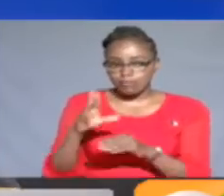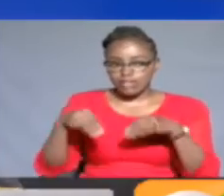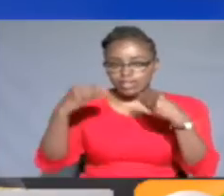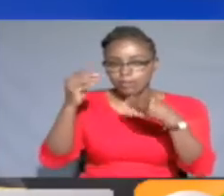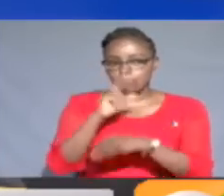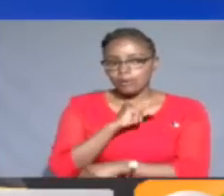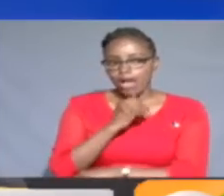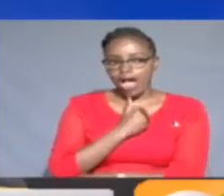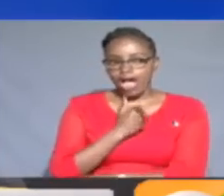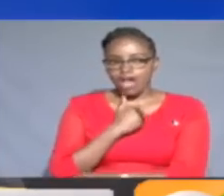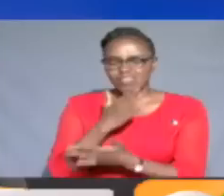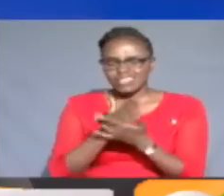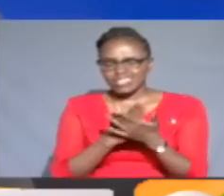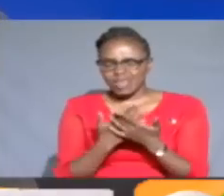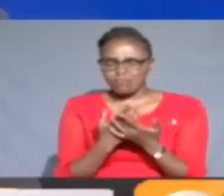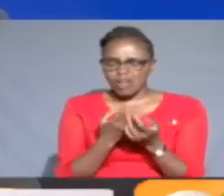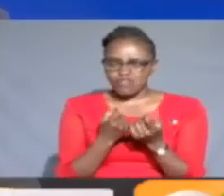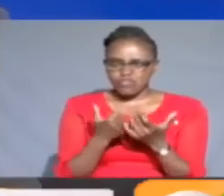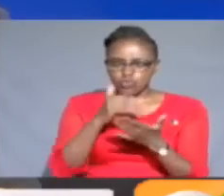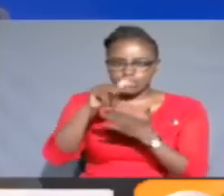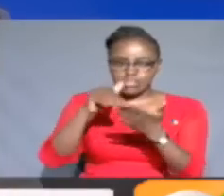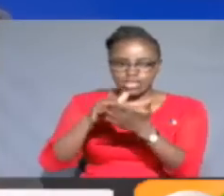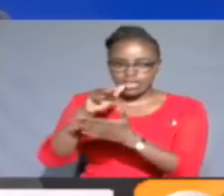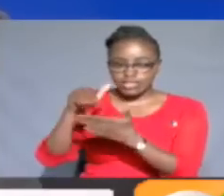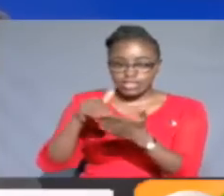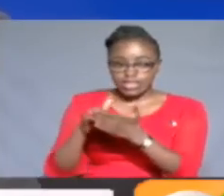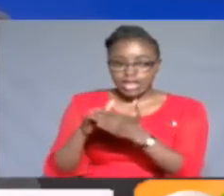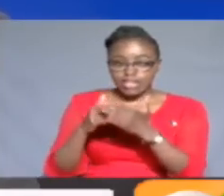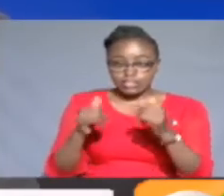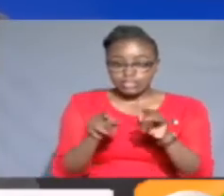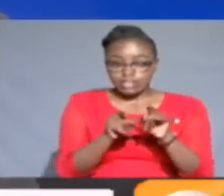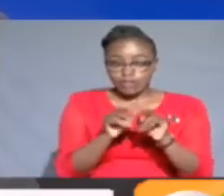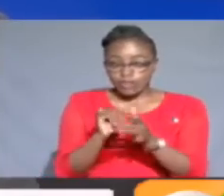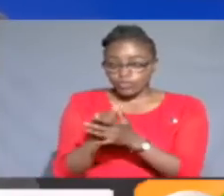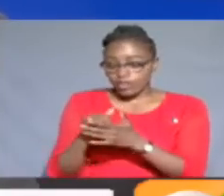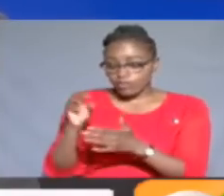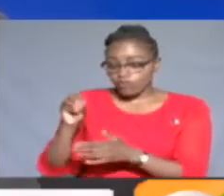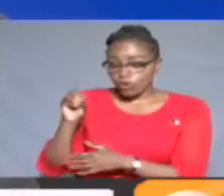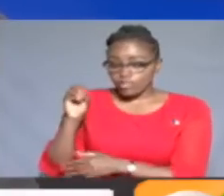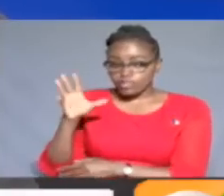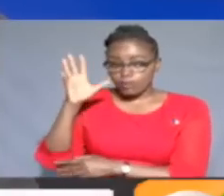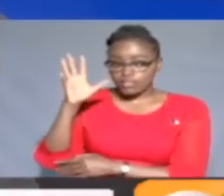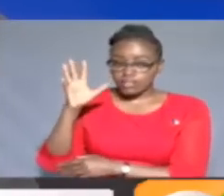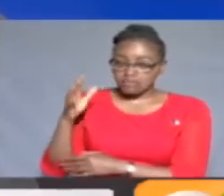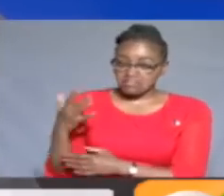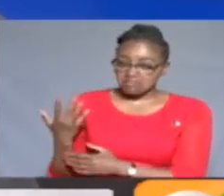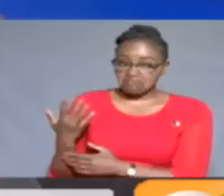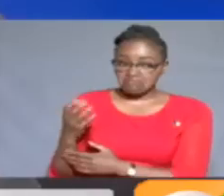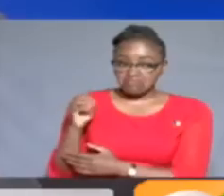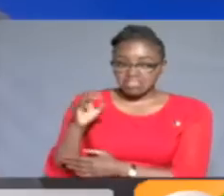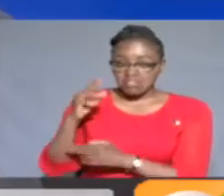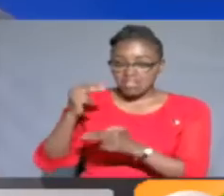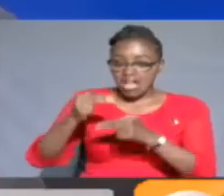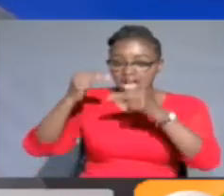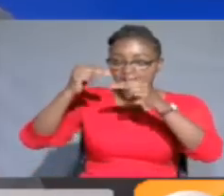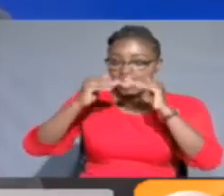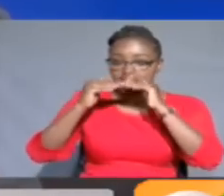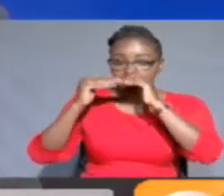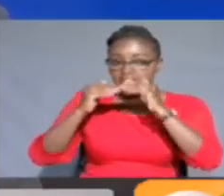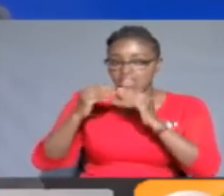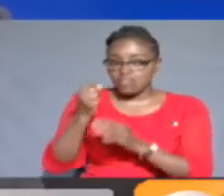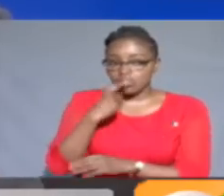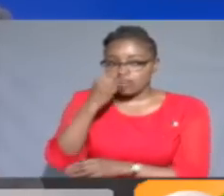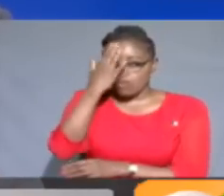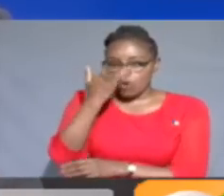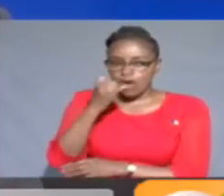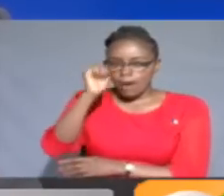have some few centers that now go for expensive, high-level treatment. So